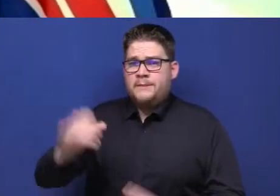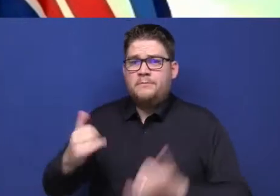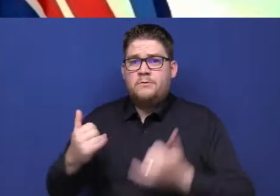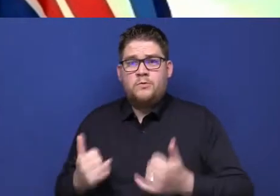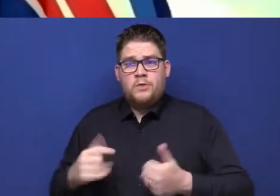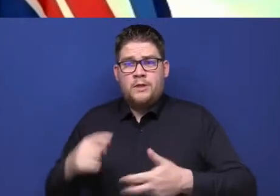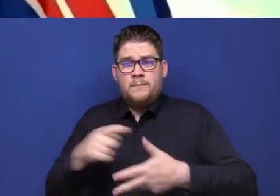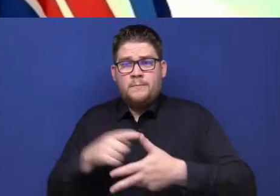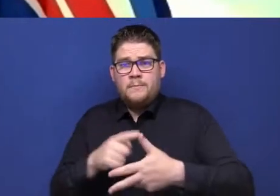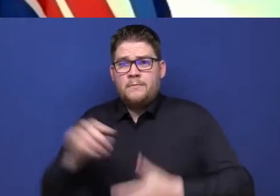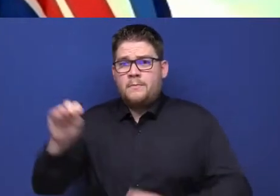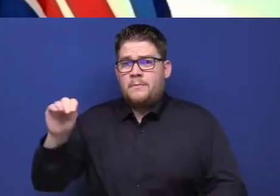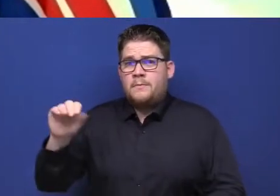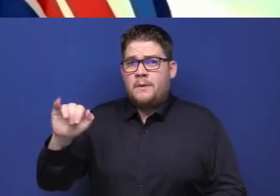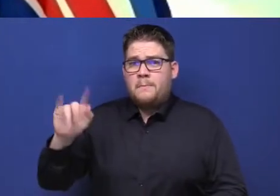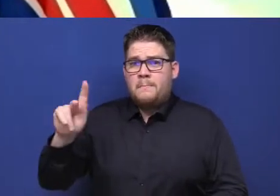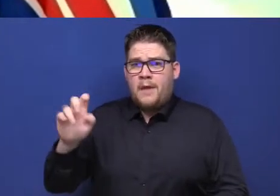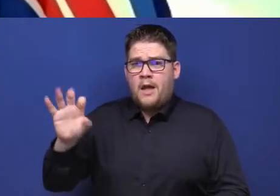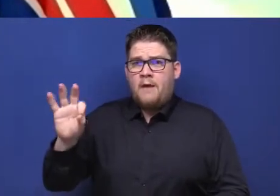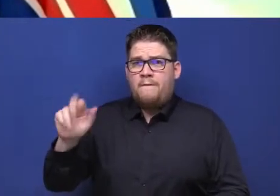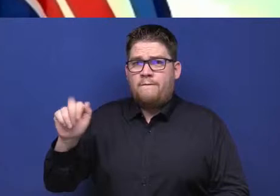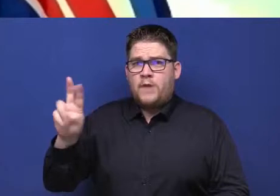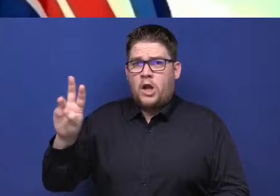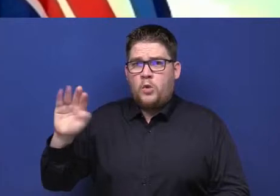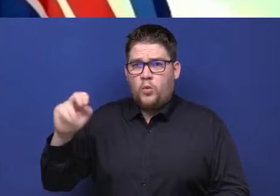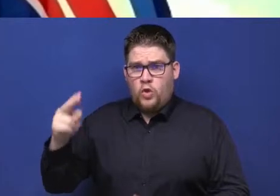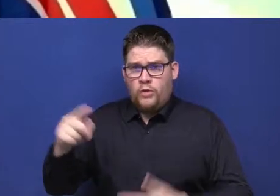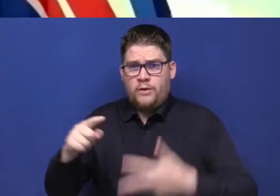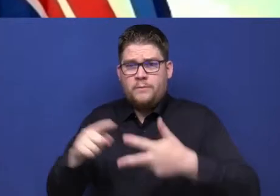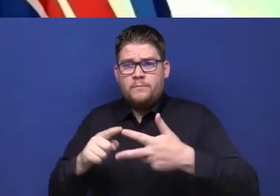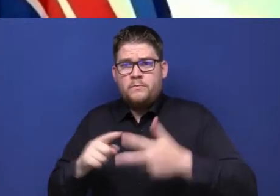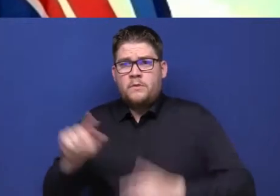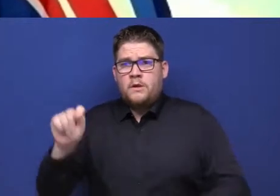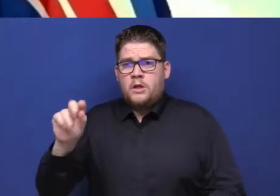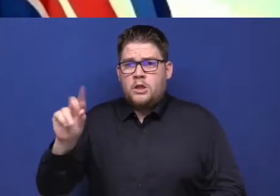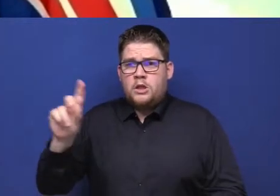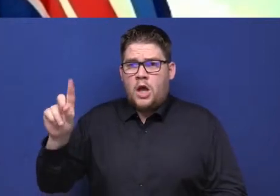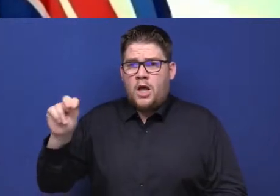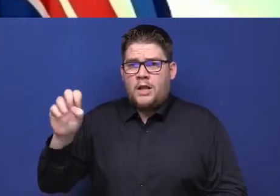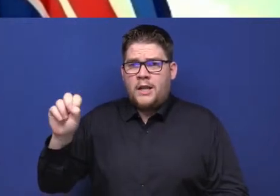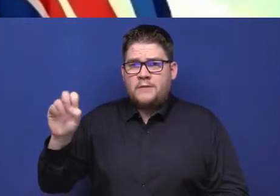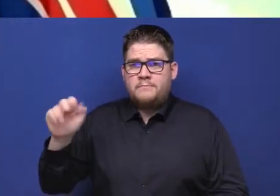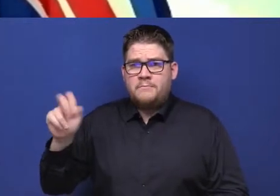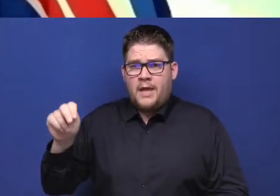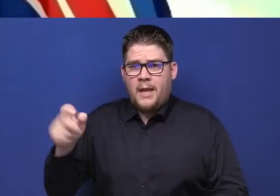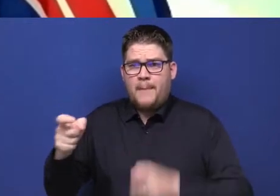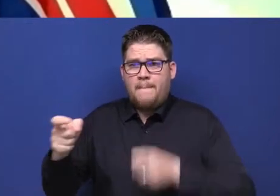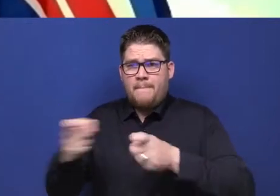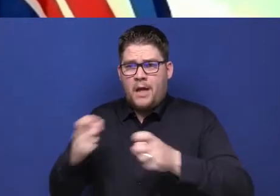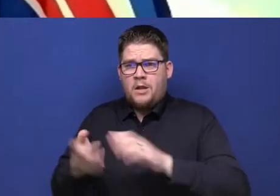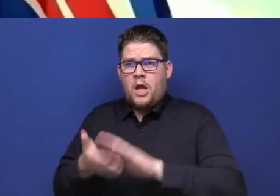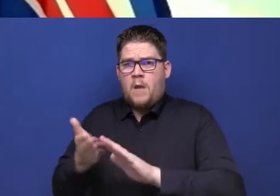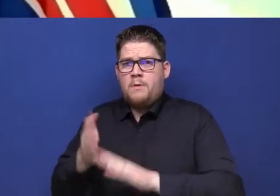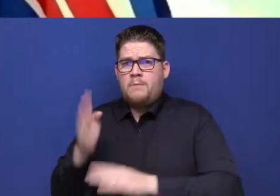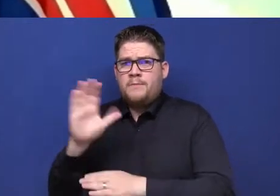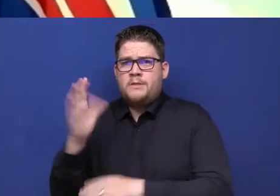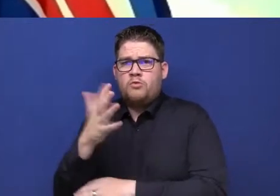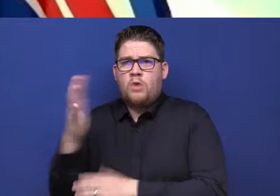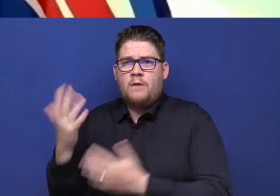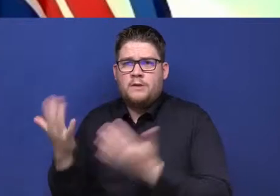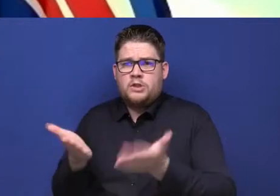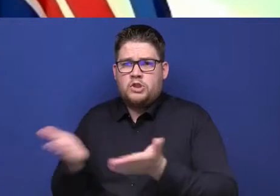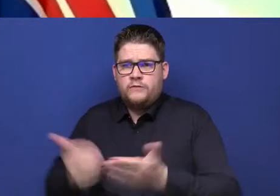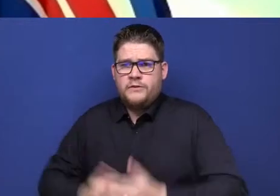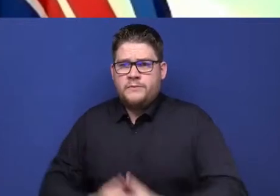General, Todd Nessman, Manager of Fire Operations with BC Wildfire Service, Brendan Ralphs, Director of Response Emergency Management BC,